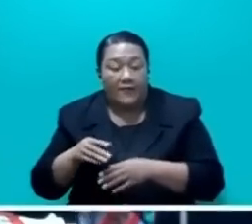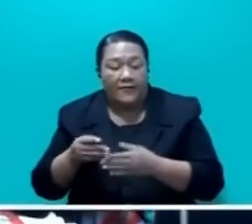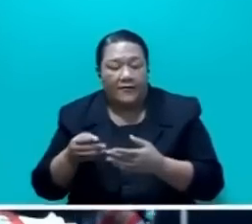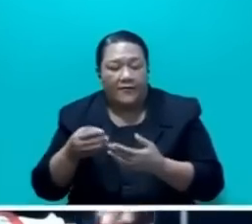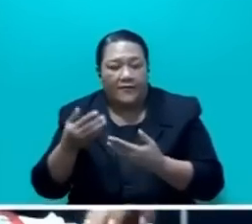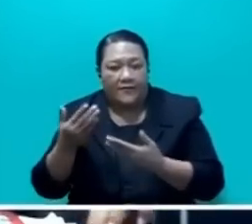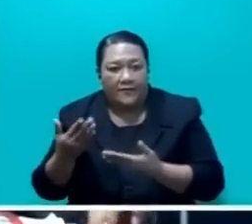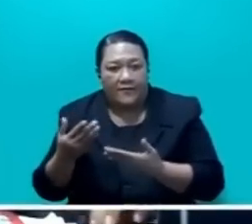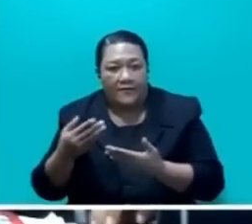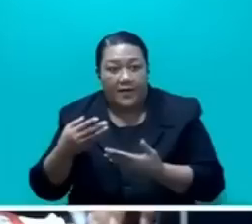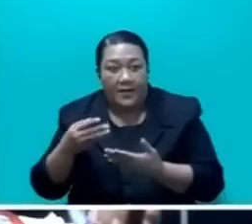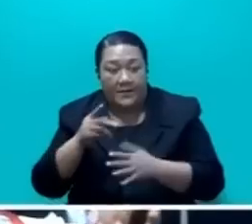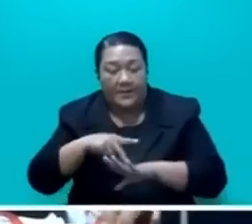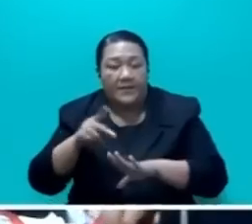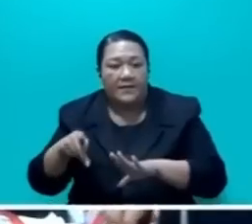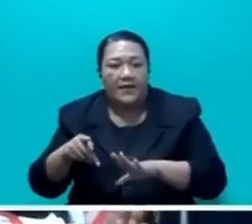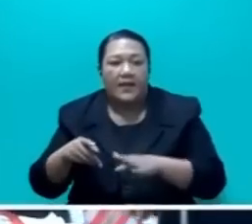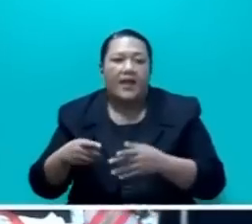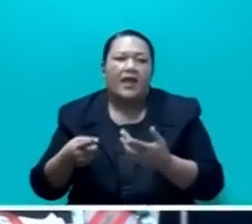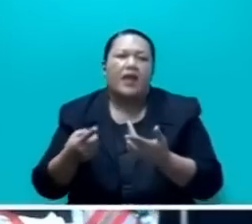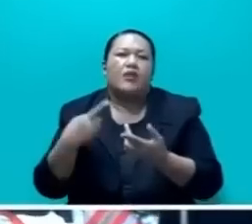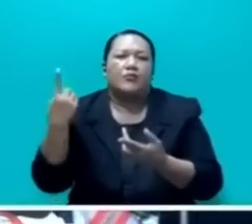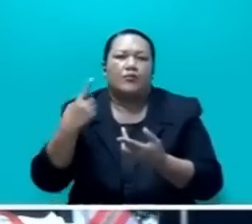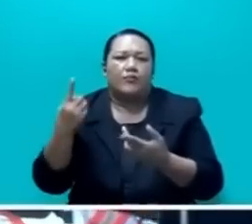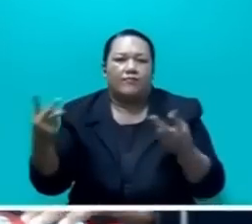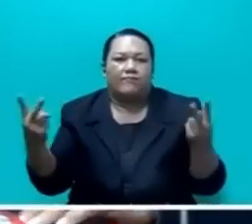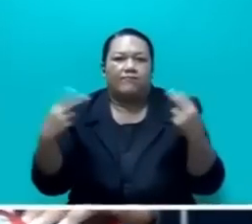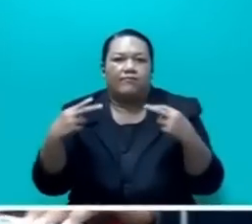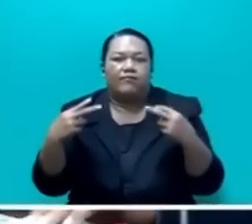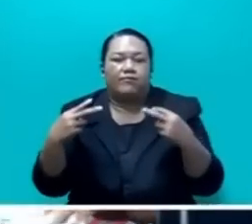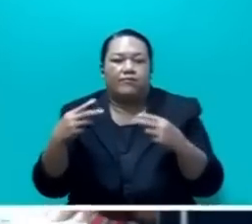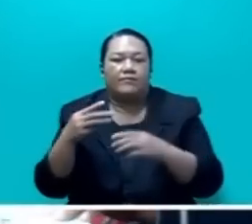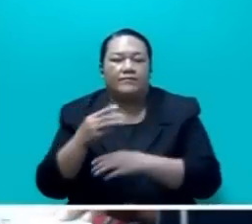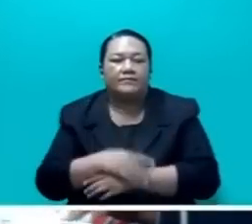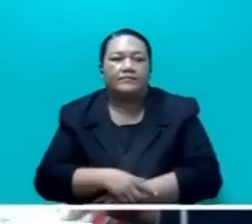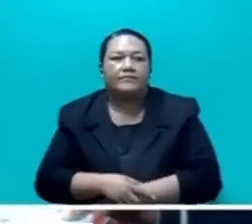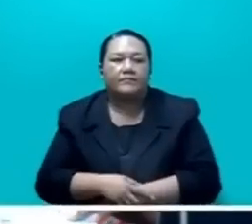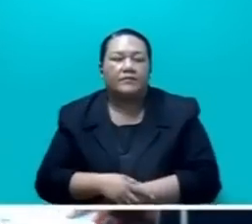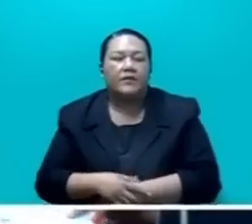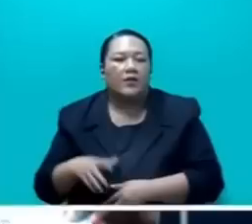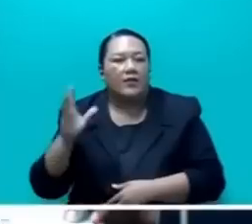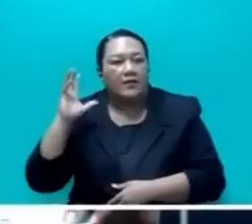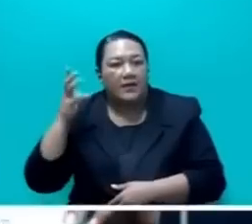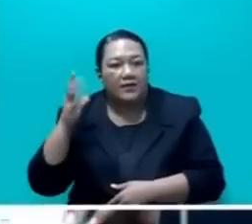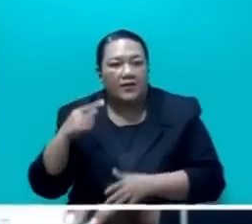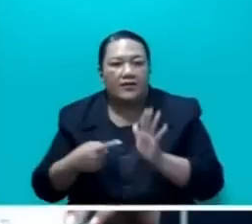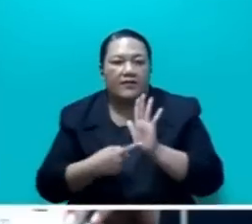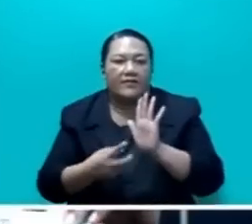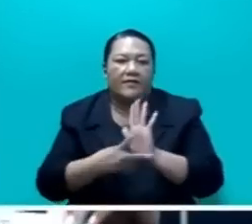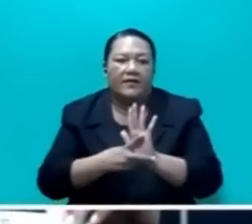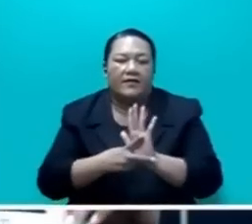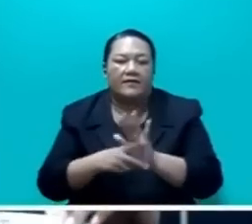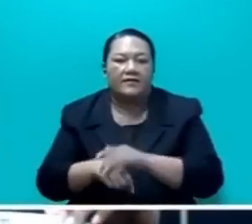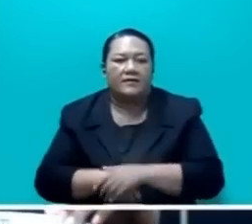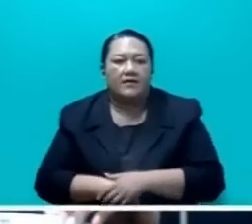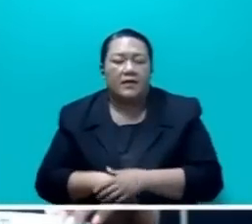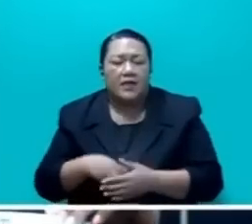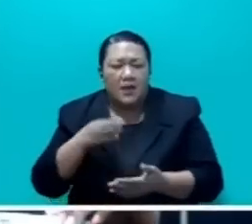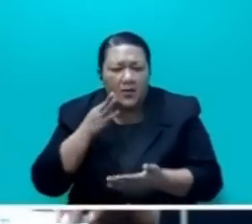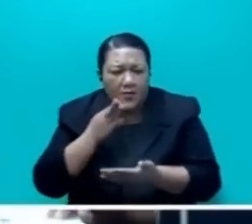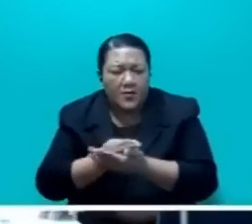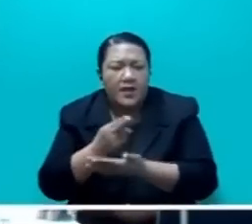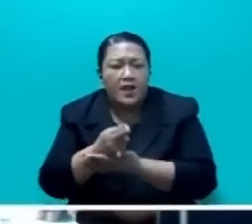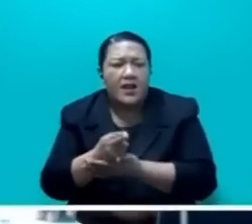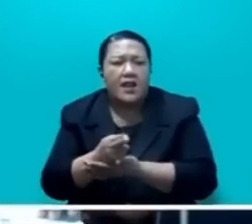on the live broadcast on the radio and television. It is indeed a privilege and a great